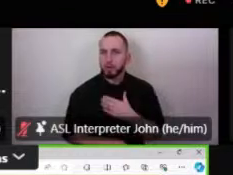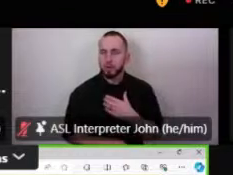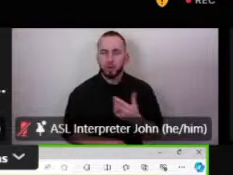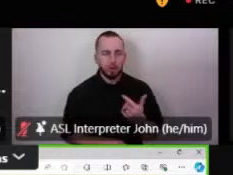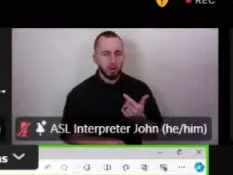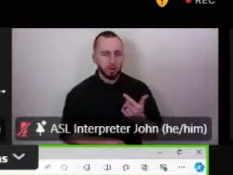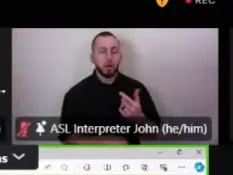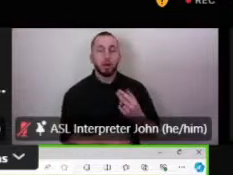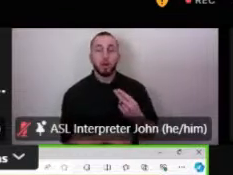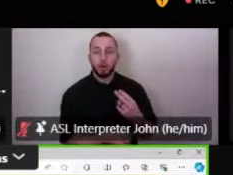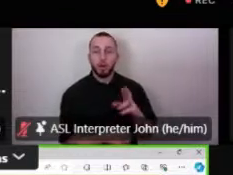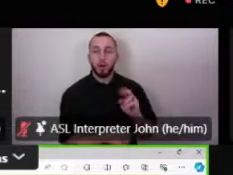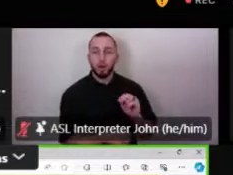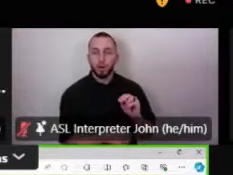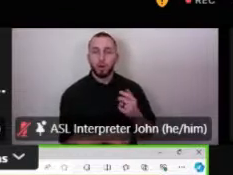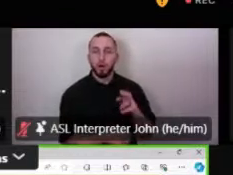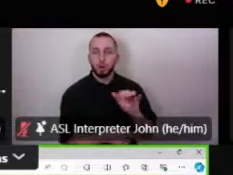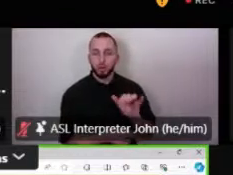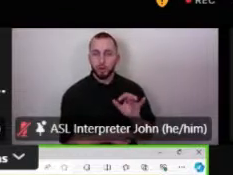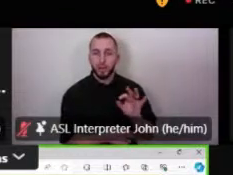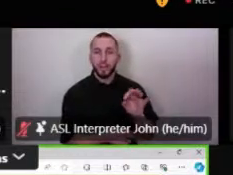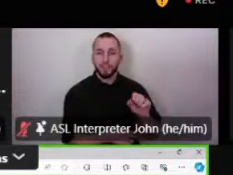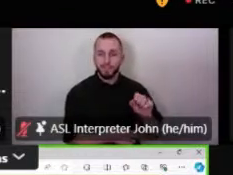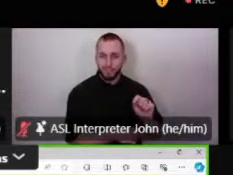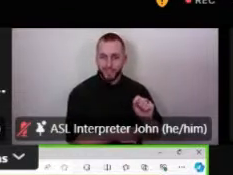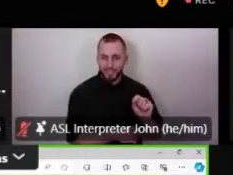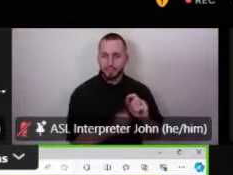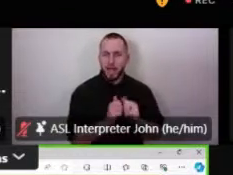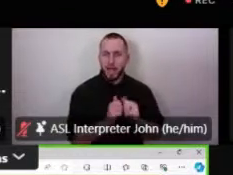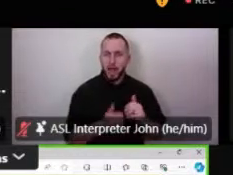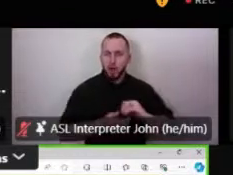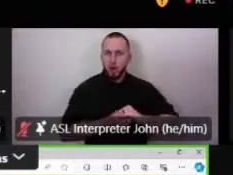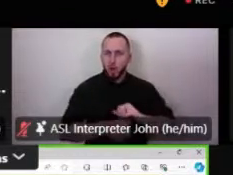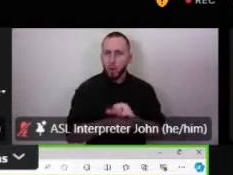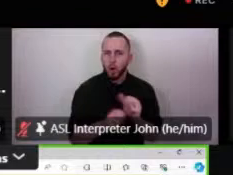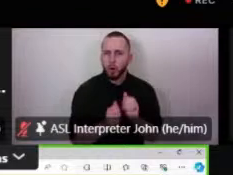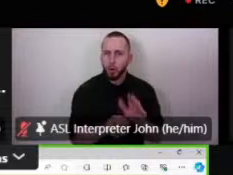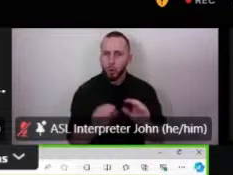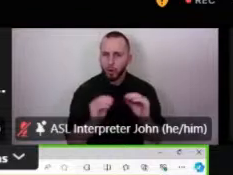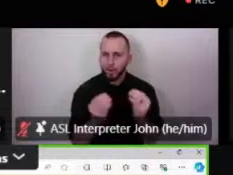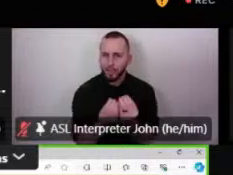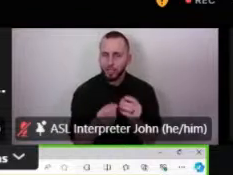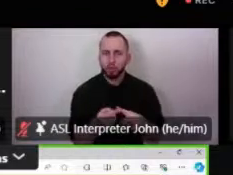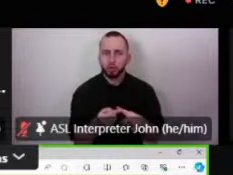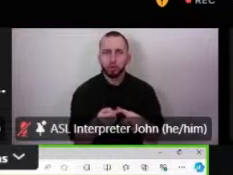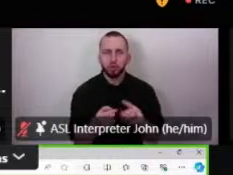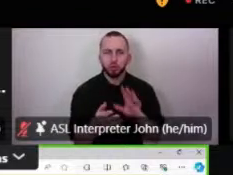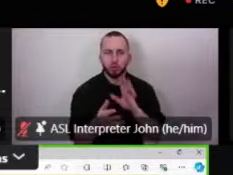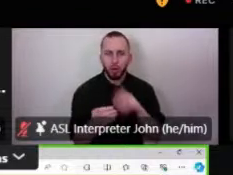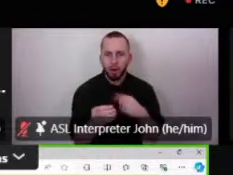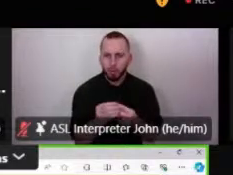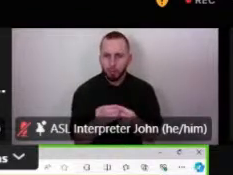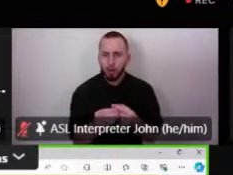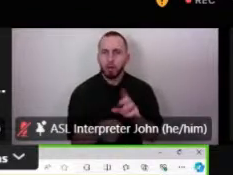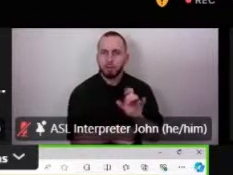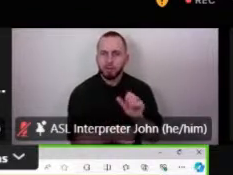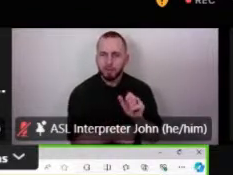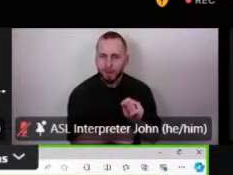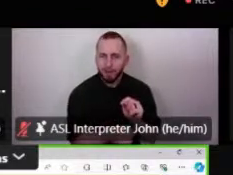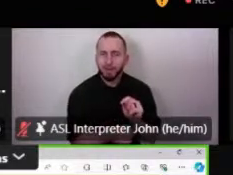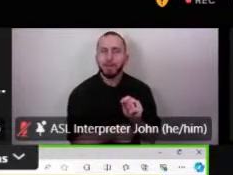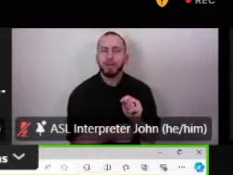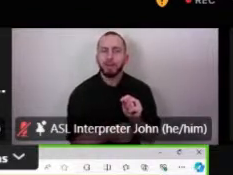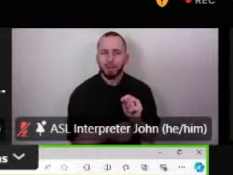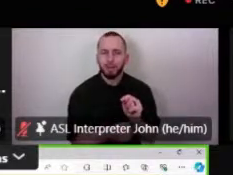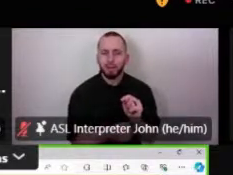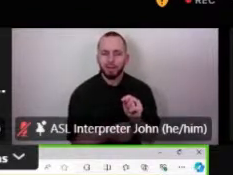to address these issues about diet and food insecurity? And at about 5:30, we're